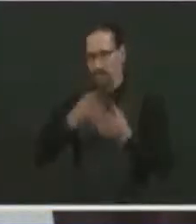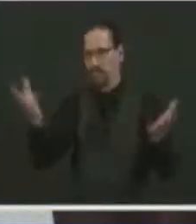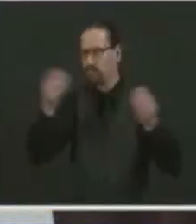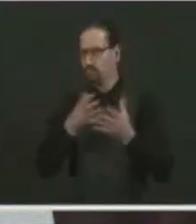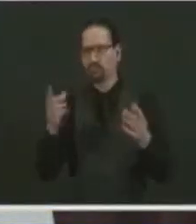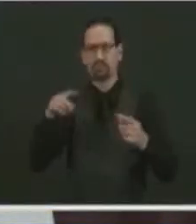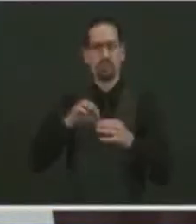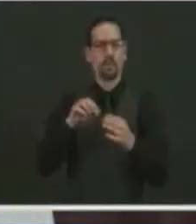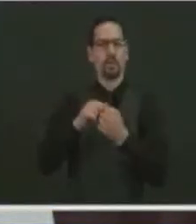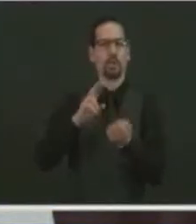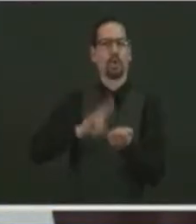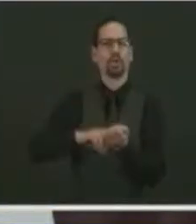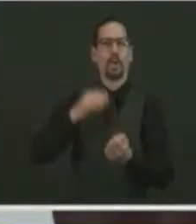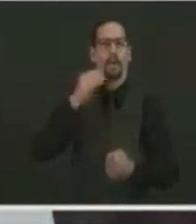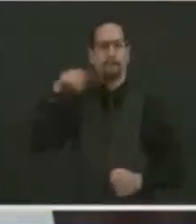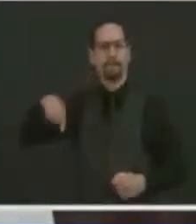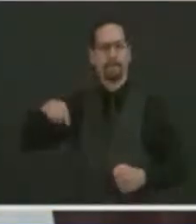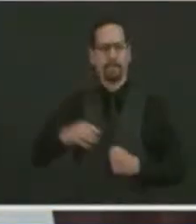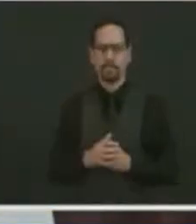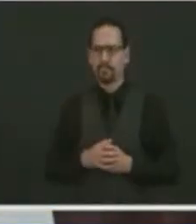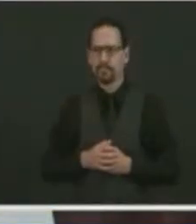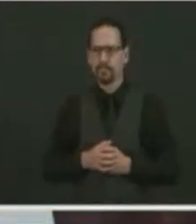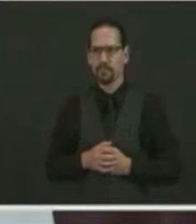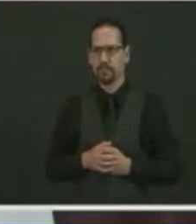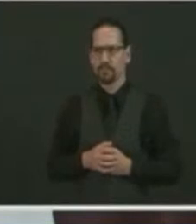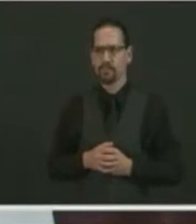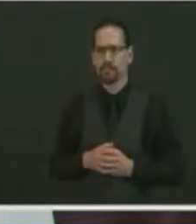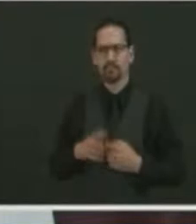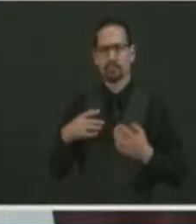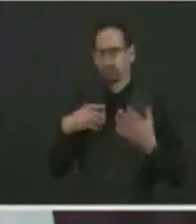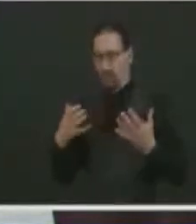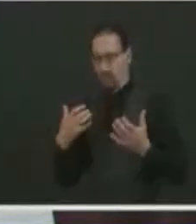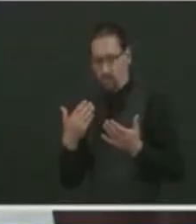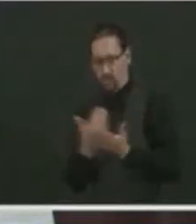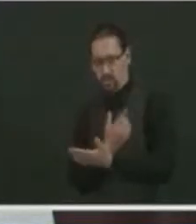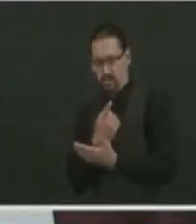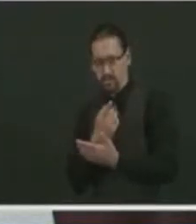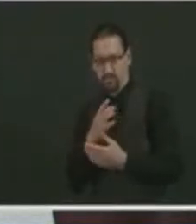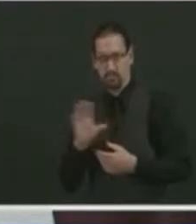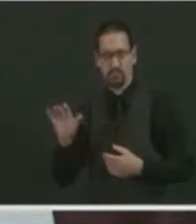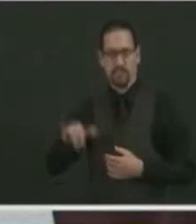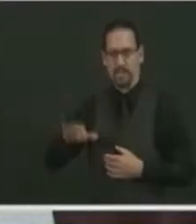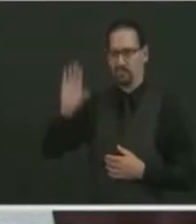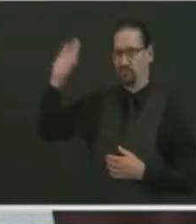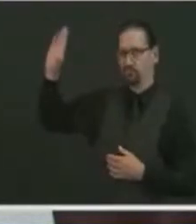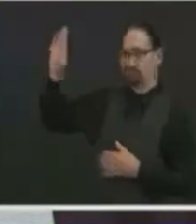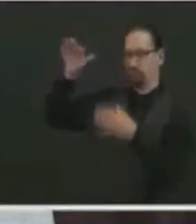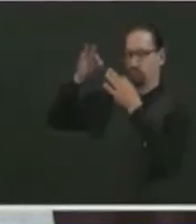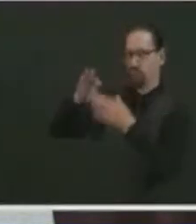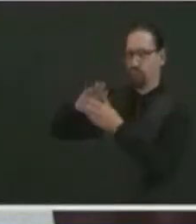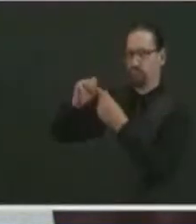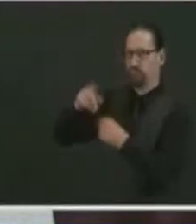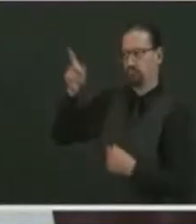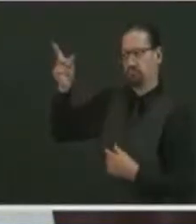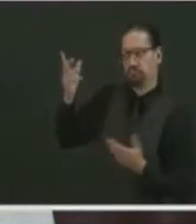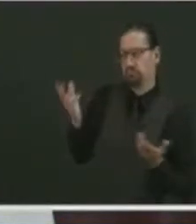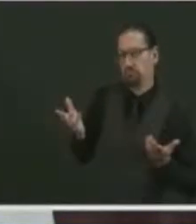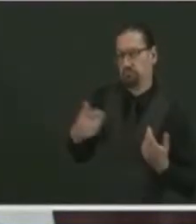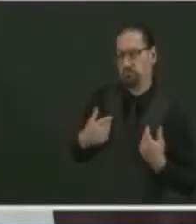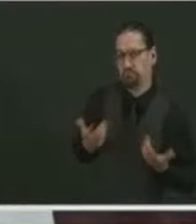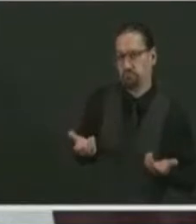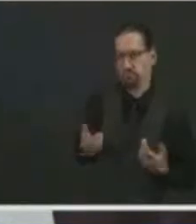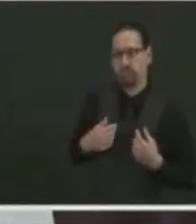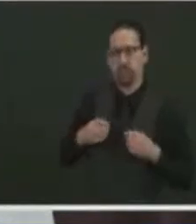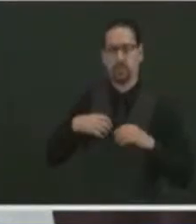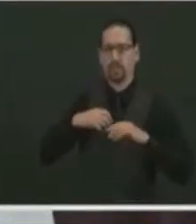If they want to do a hearing, obviously that's their call. We have done everything we know how to do with respect to nursing homes, and I have tried to be as transparent